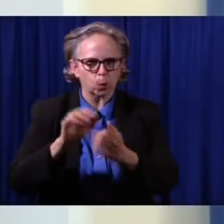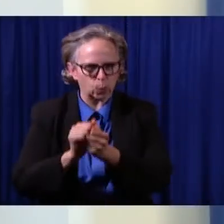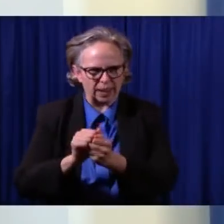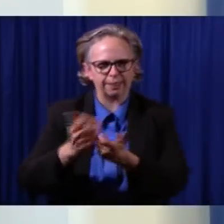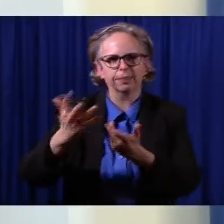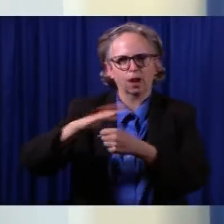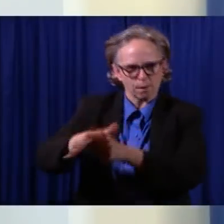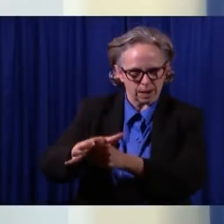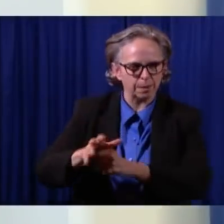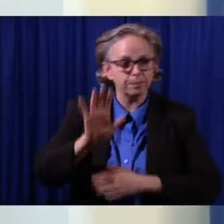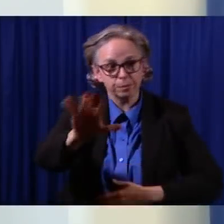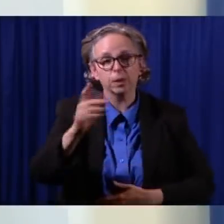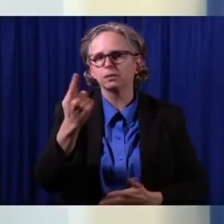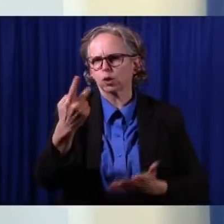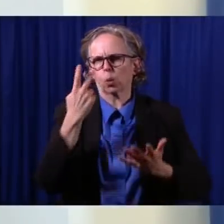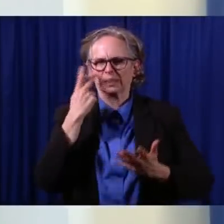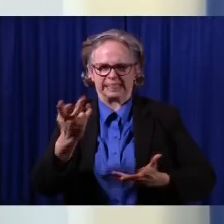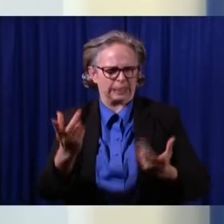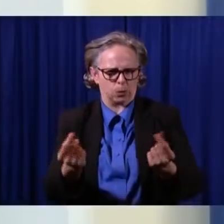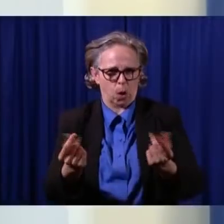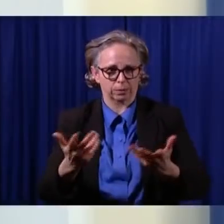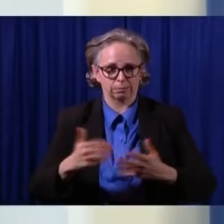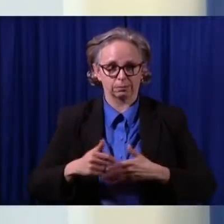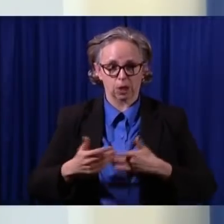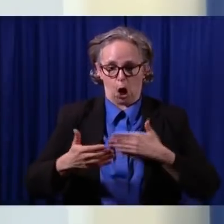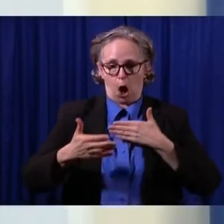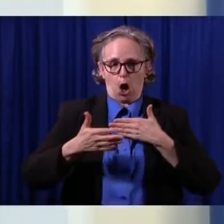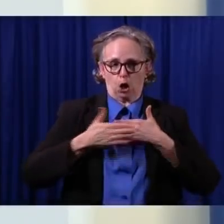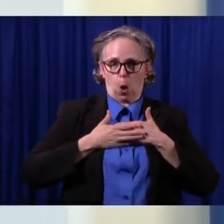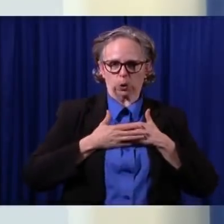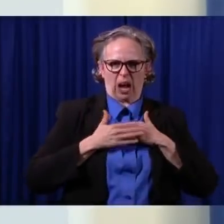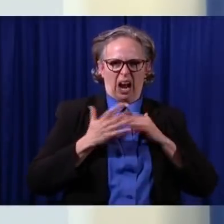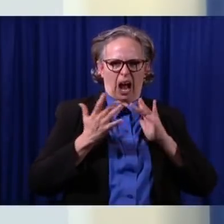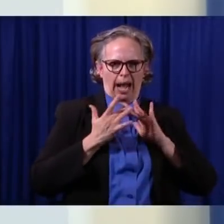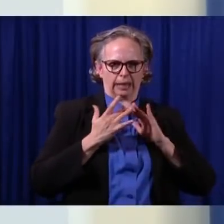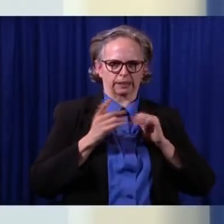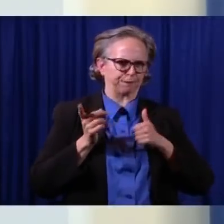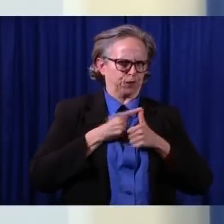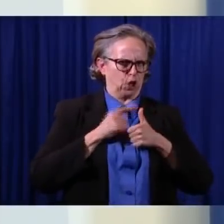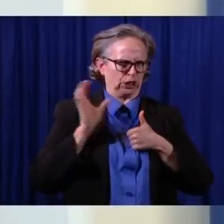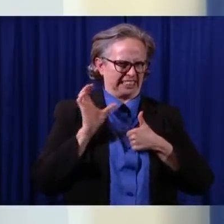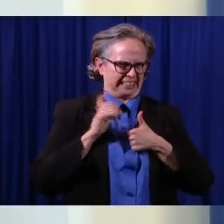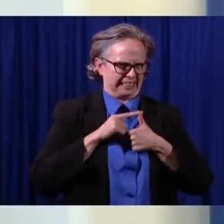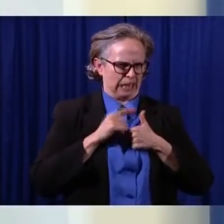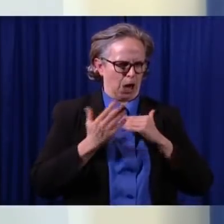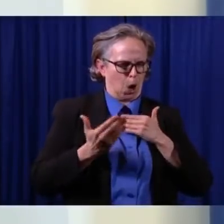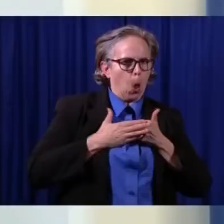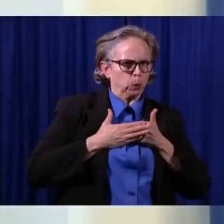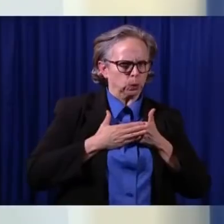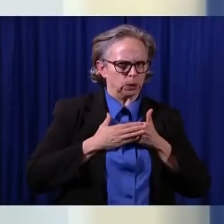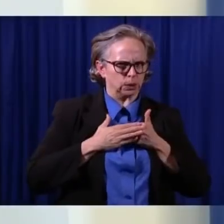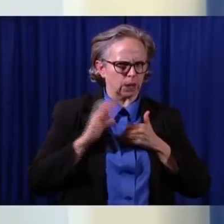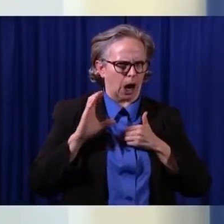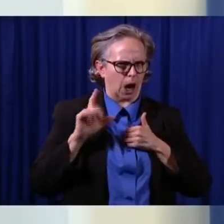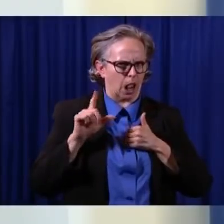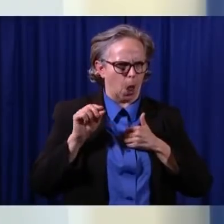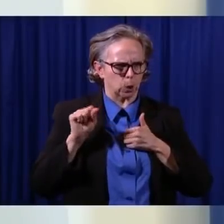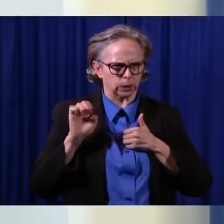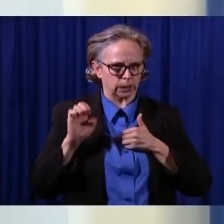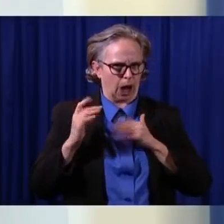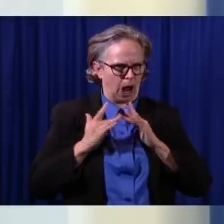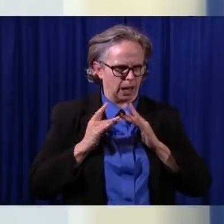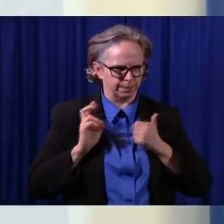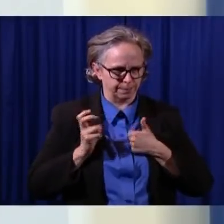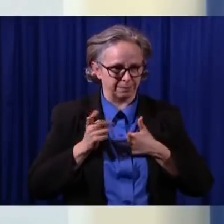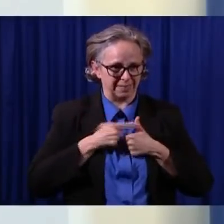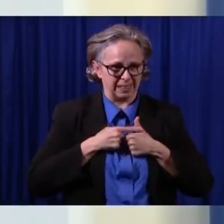close contact. That's the first C, which means, you know, the longer, you know, within households, it's much more likely that you'll spread it